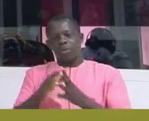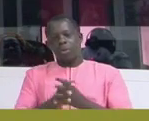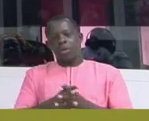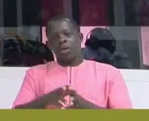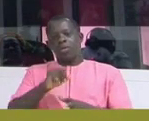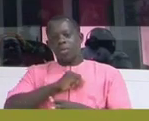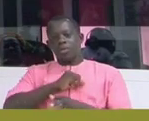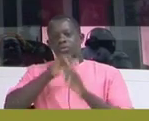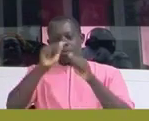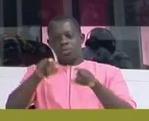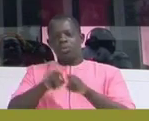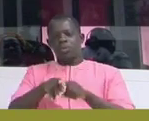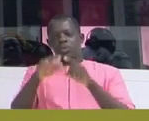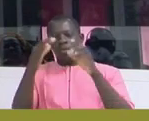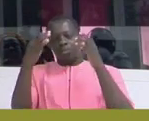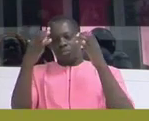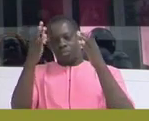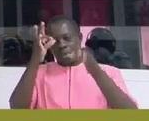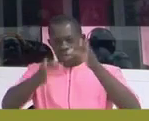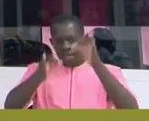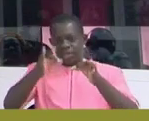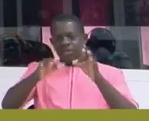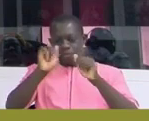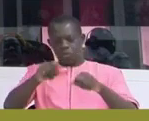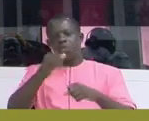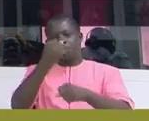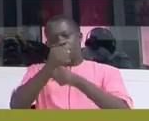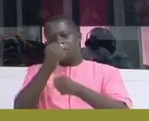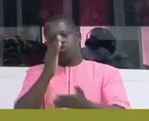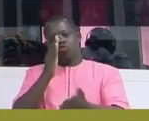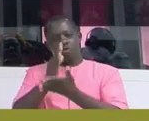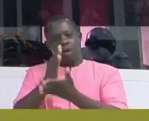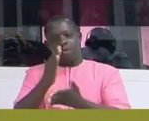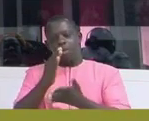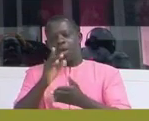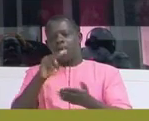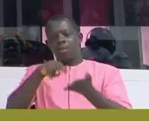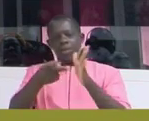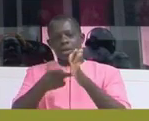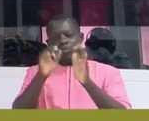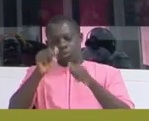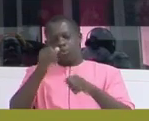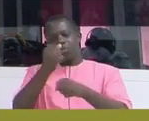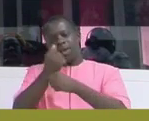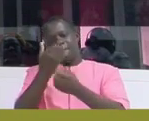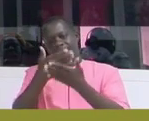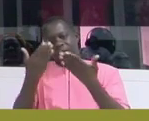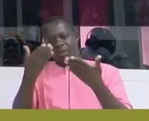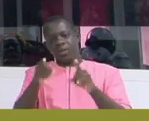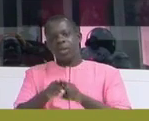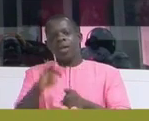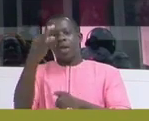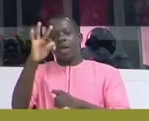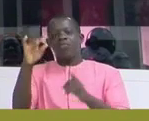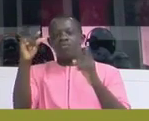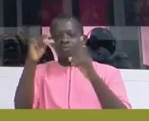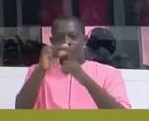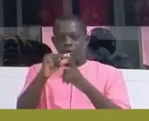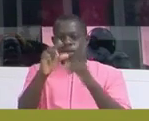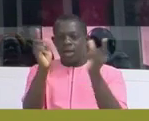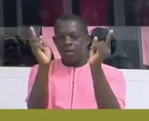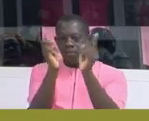and is not aware I will kill the case but if word gets